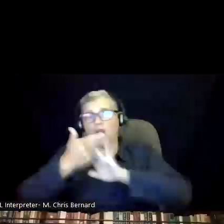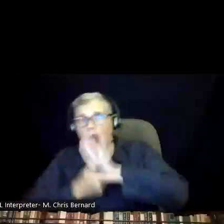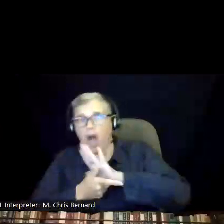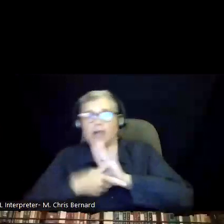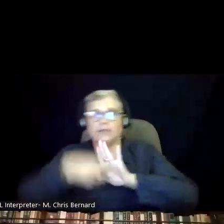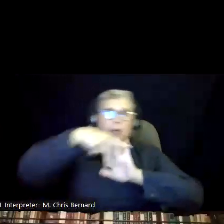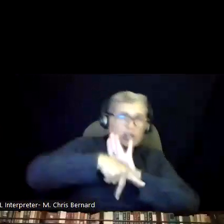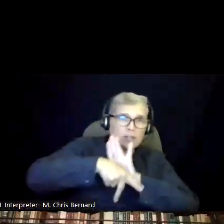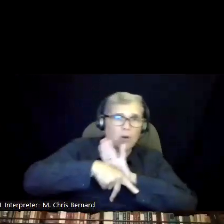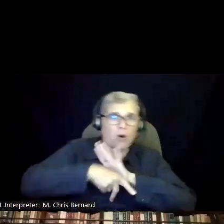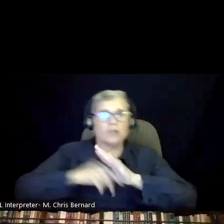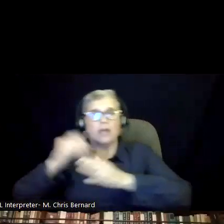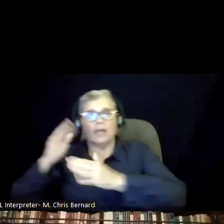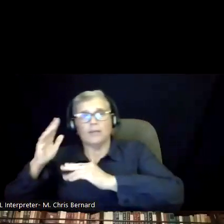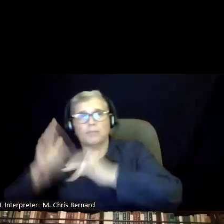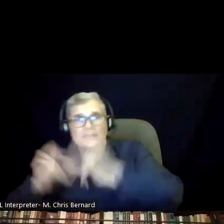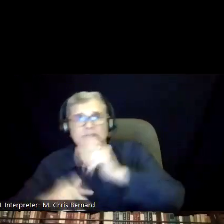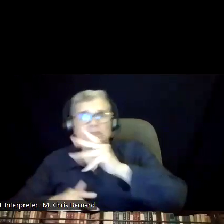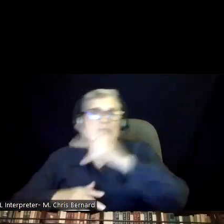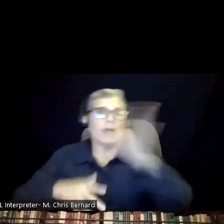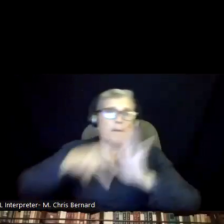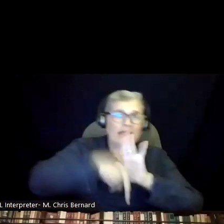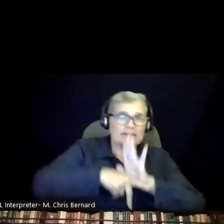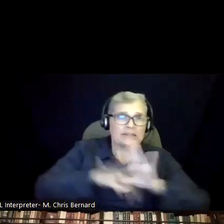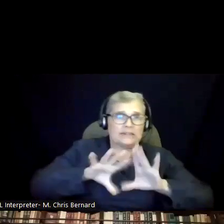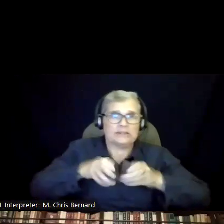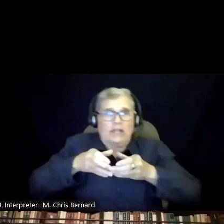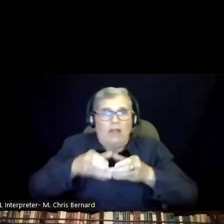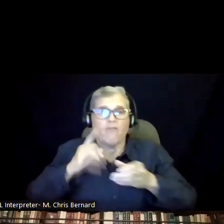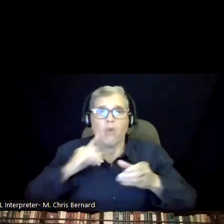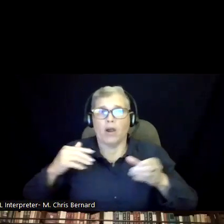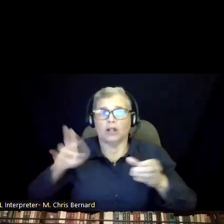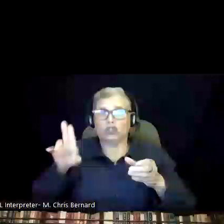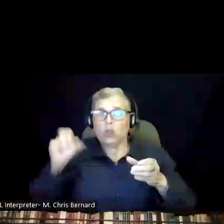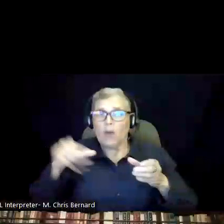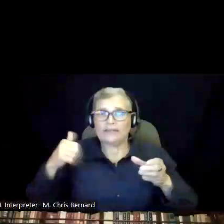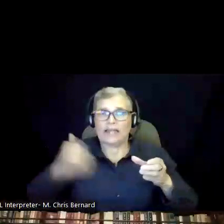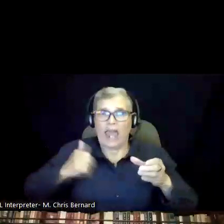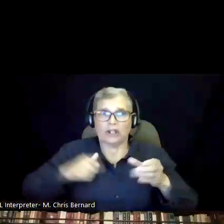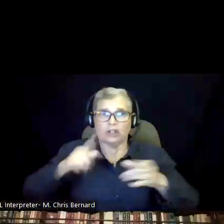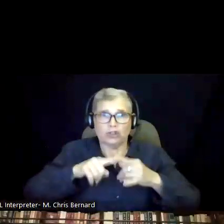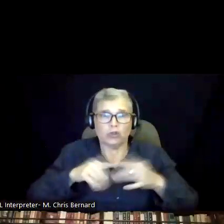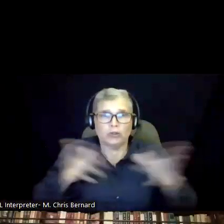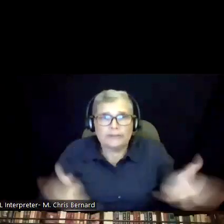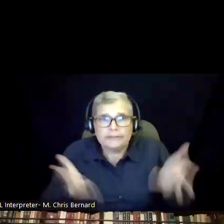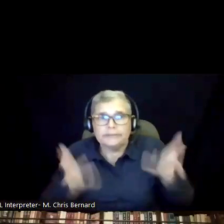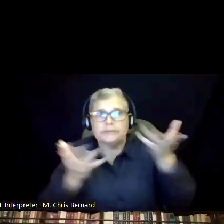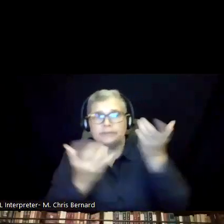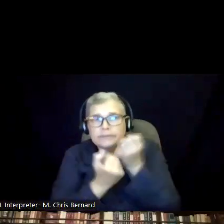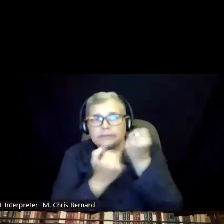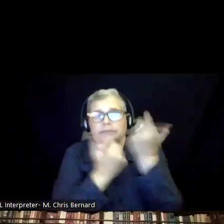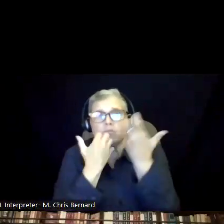United States in the recovery, management, and protection of wildlife and brought them global recognition. Again, the model is